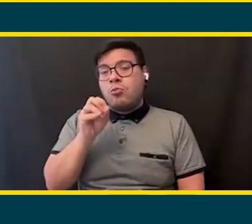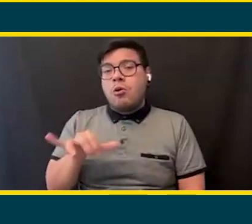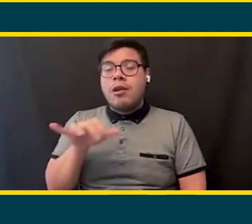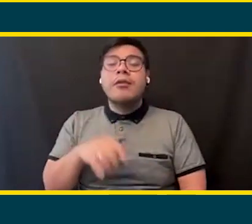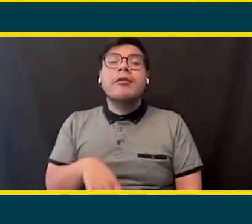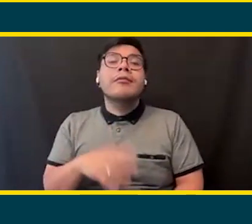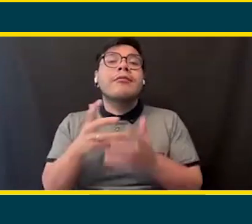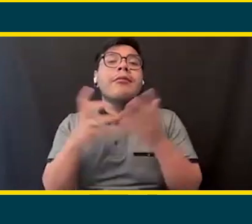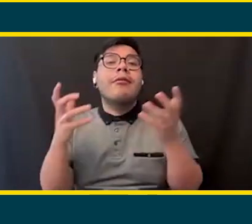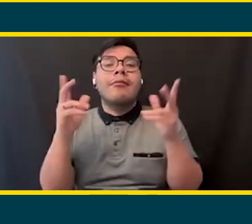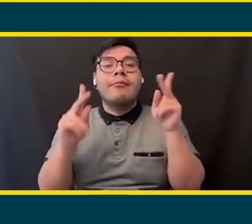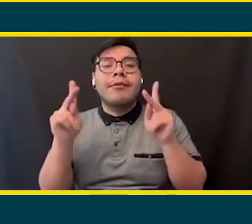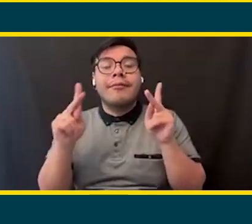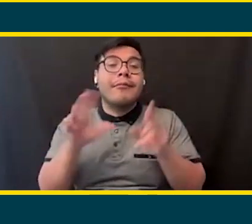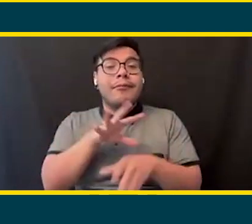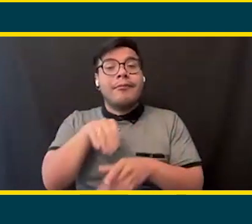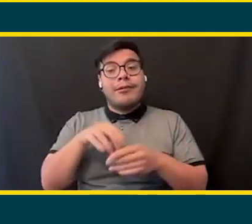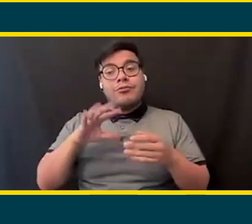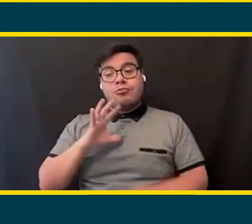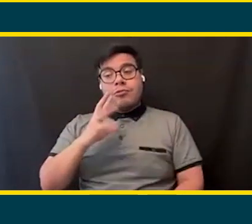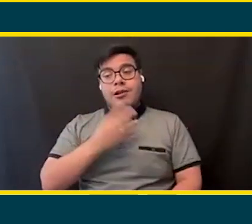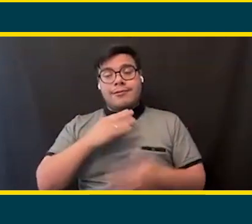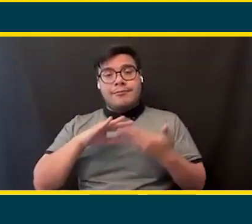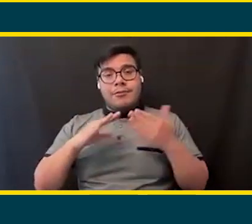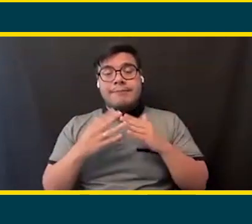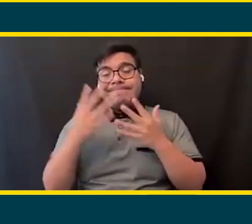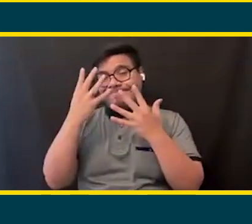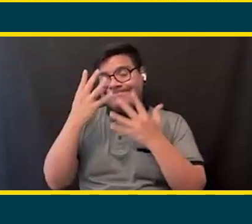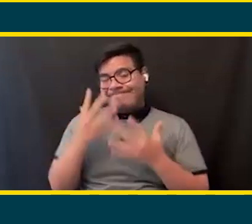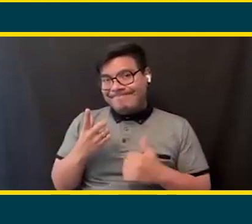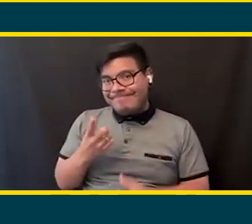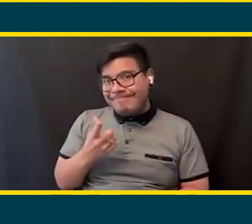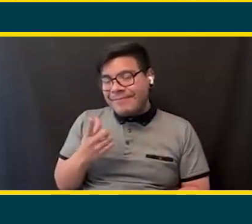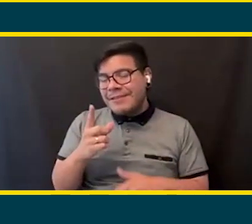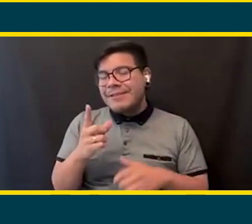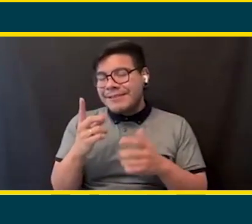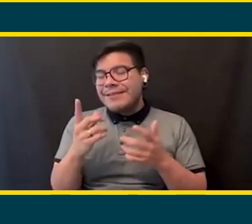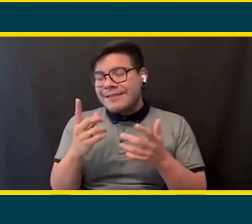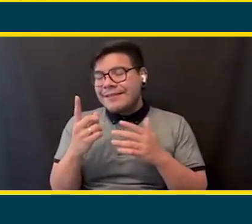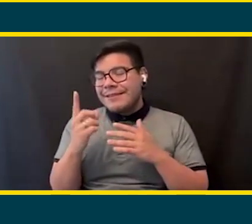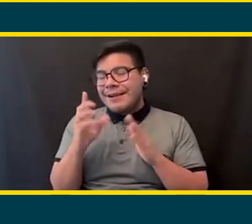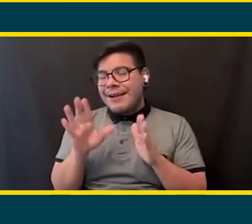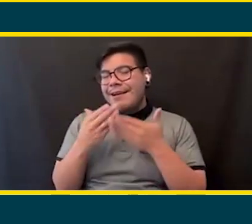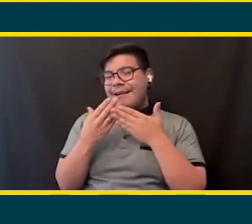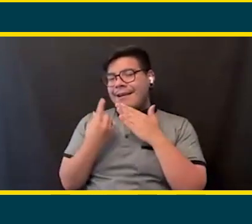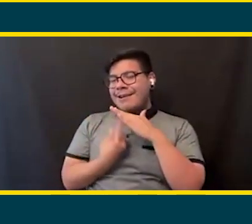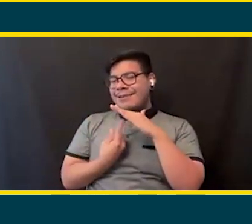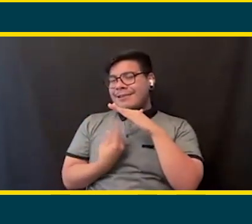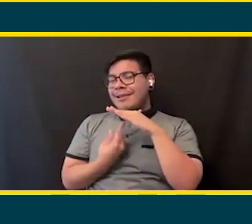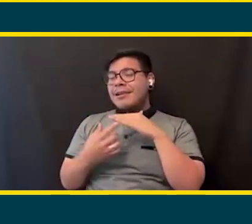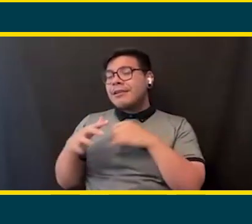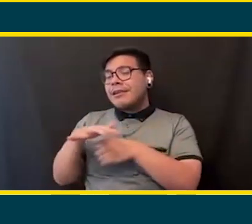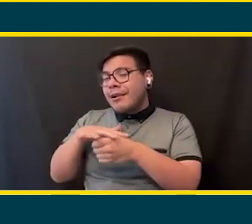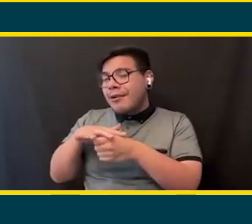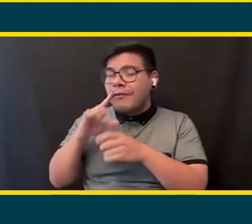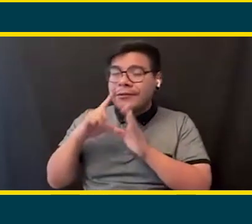of people in the trans community, unfortunately, who are very isolated, especially in areas like